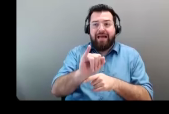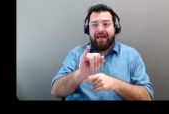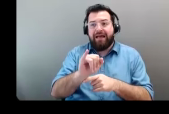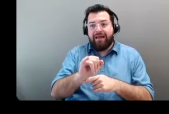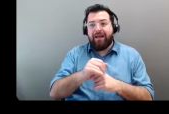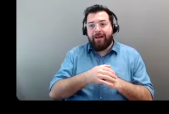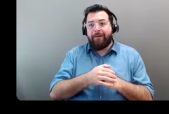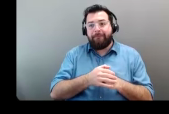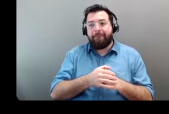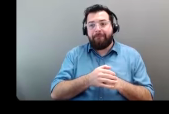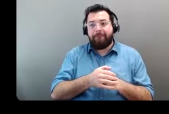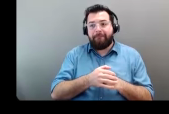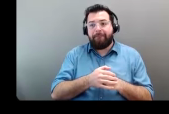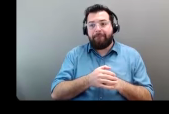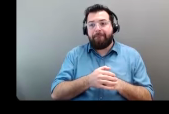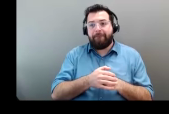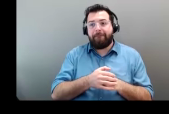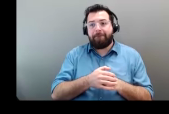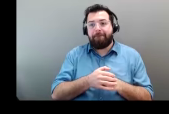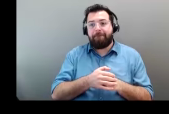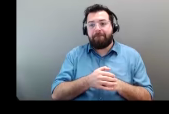yeah, you know,